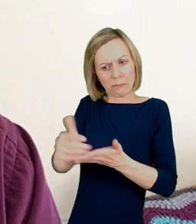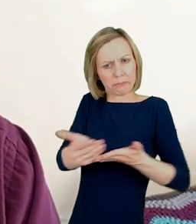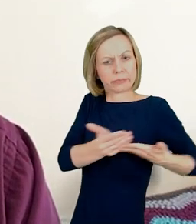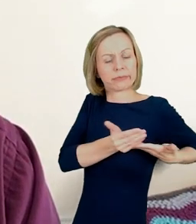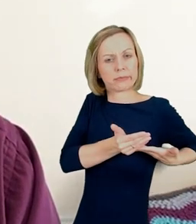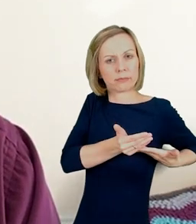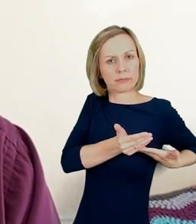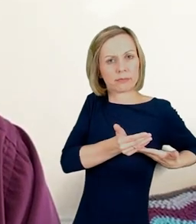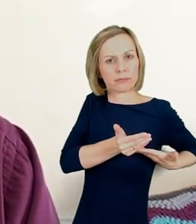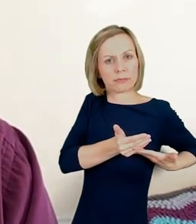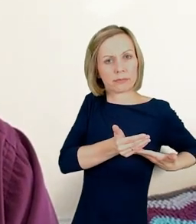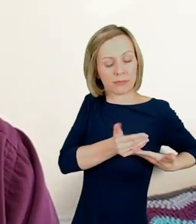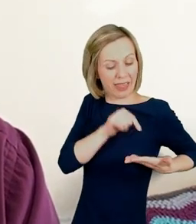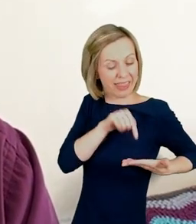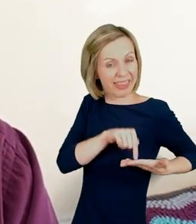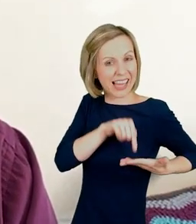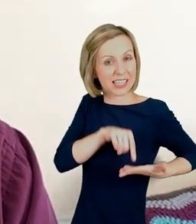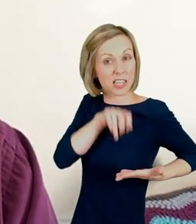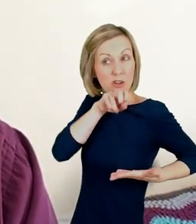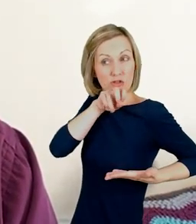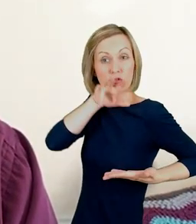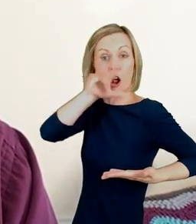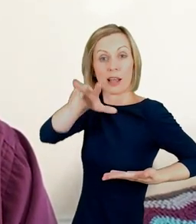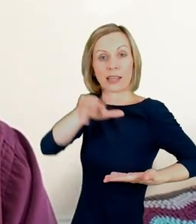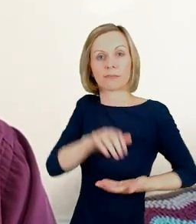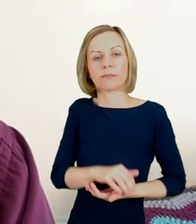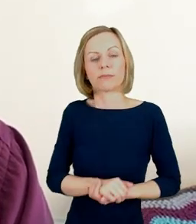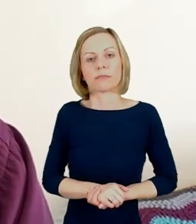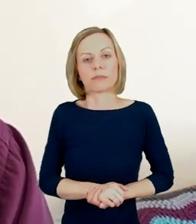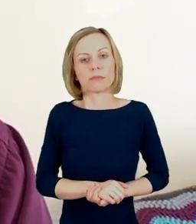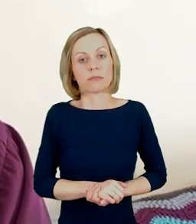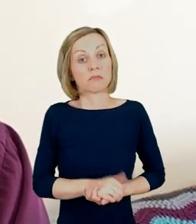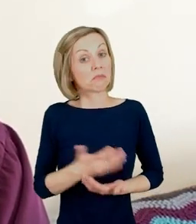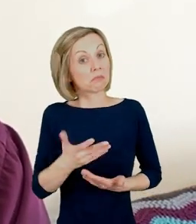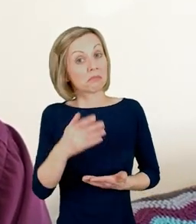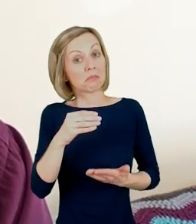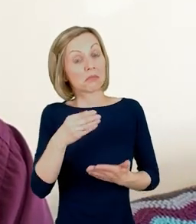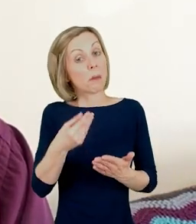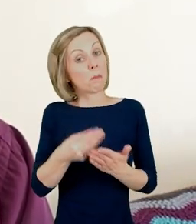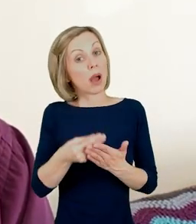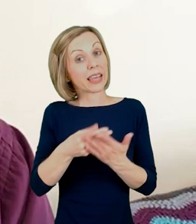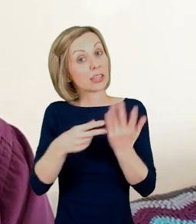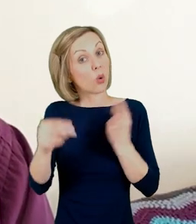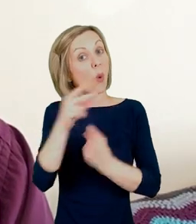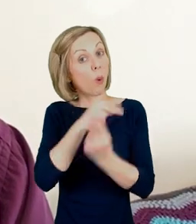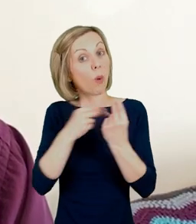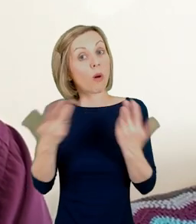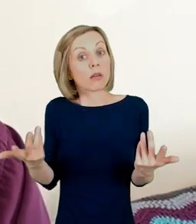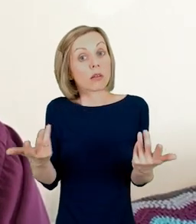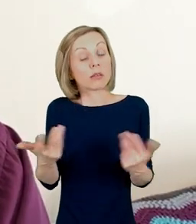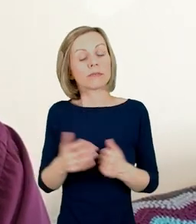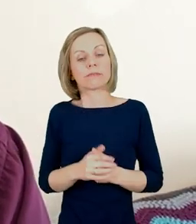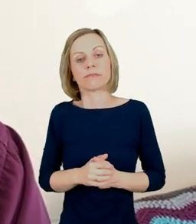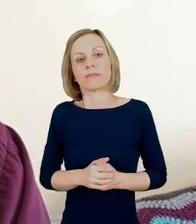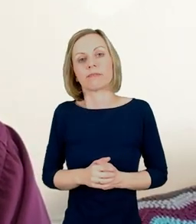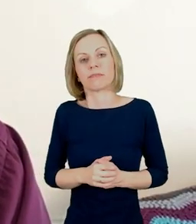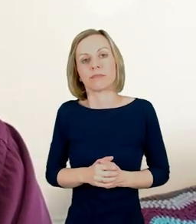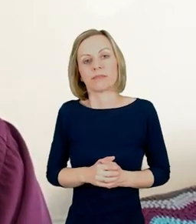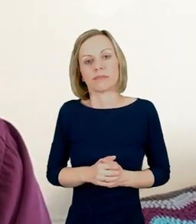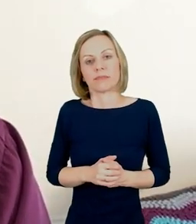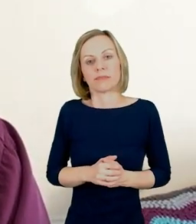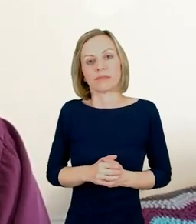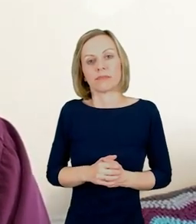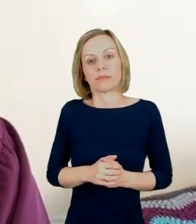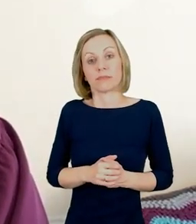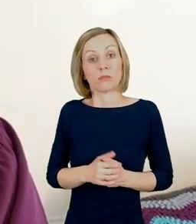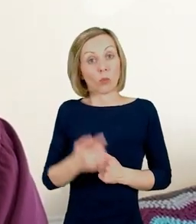back by fraud, cry out." So it's true. Money talks.